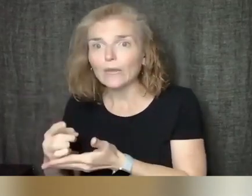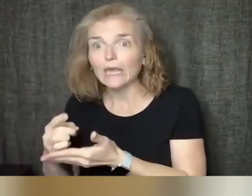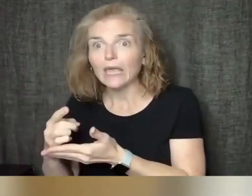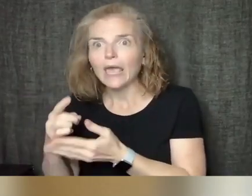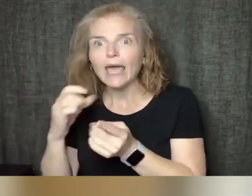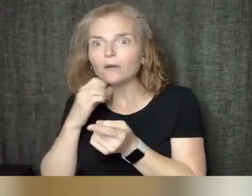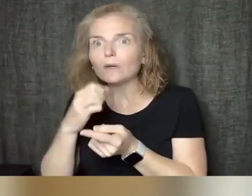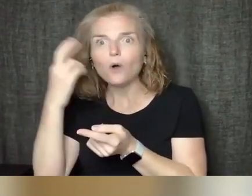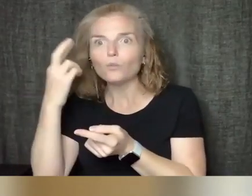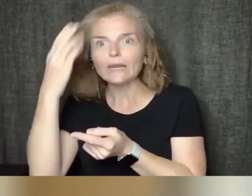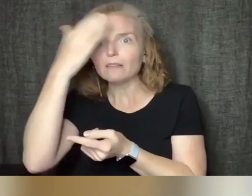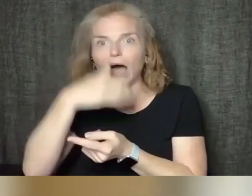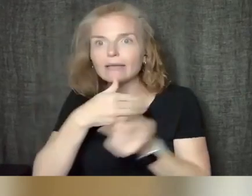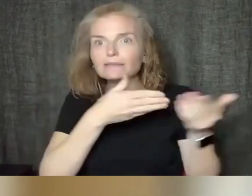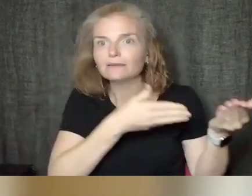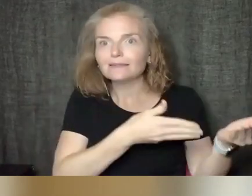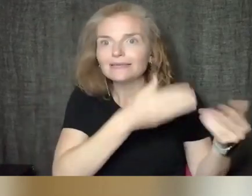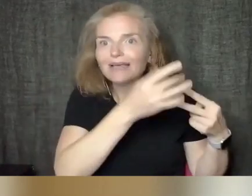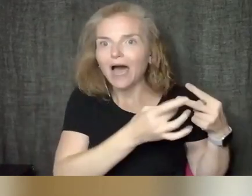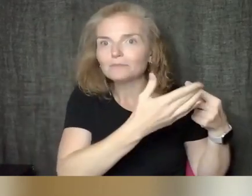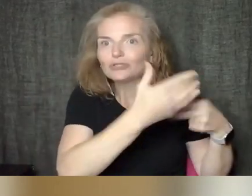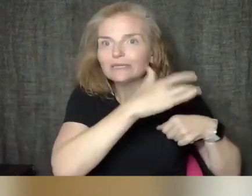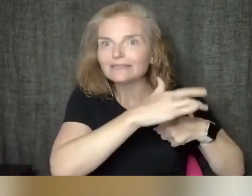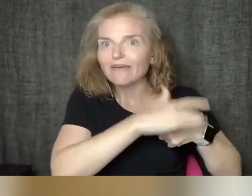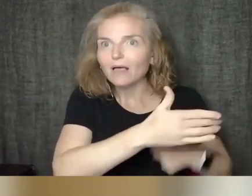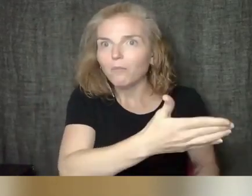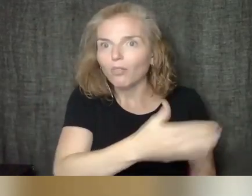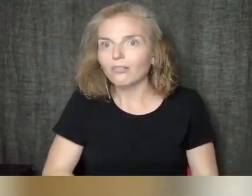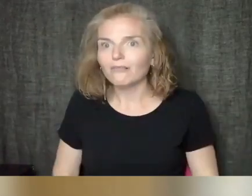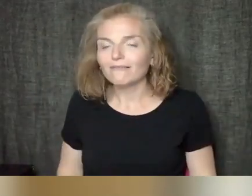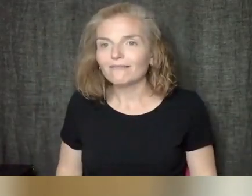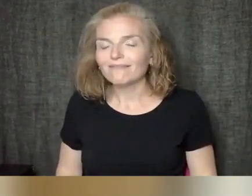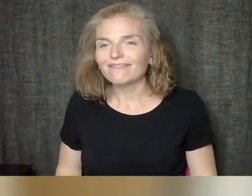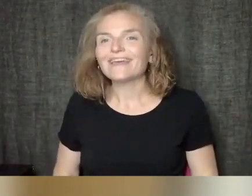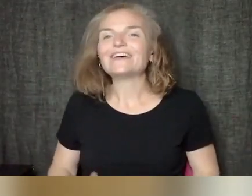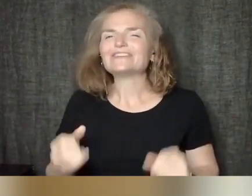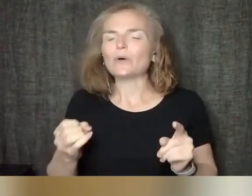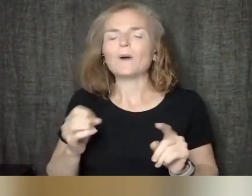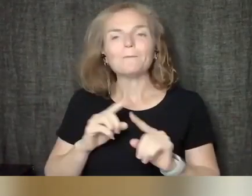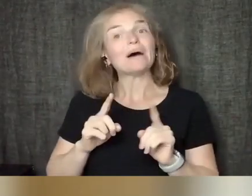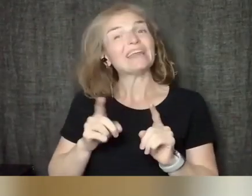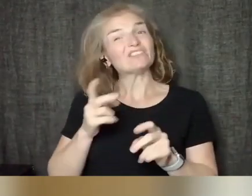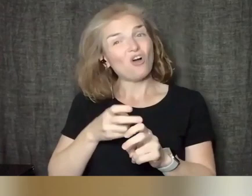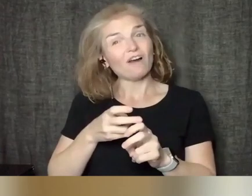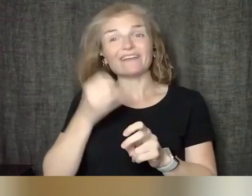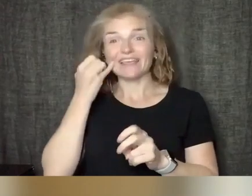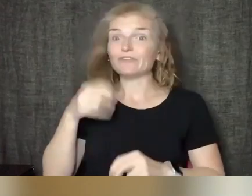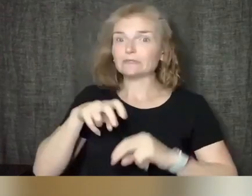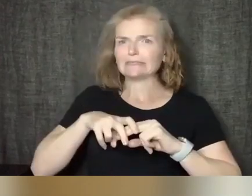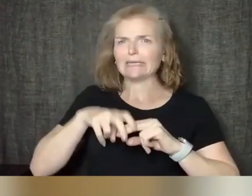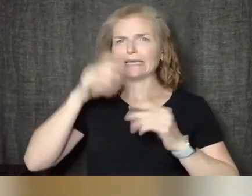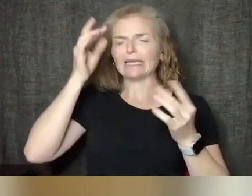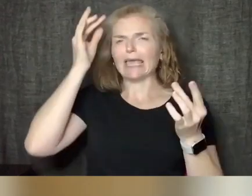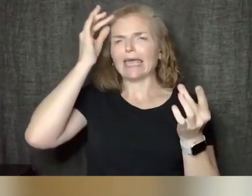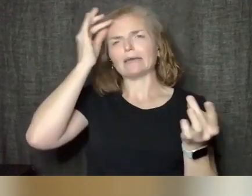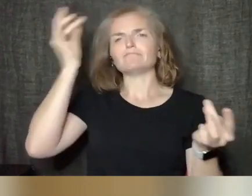this first strategy expands our options. But it's pretty hard when you're sitting and meditating to think, oh, what else can I